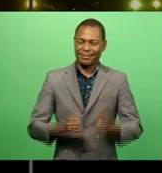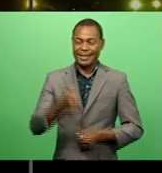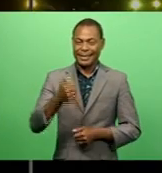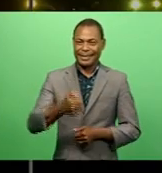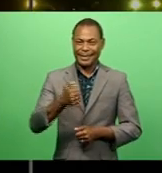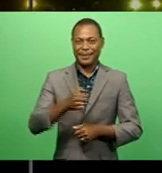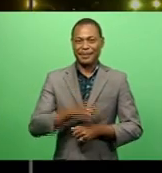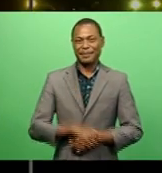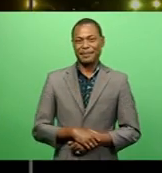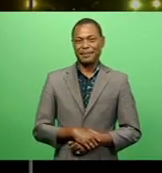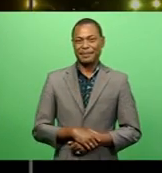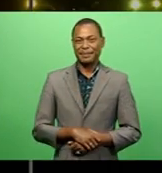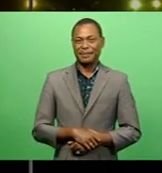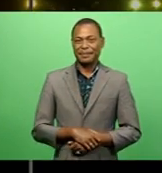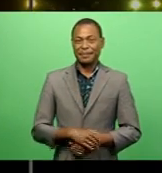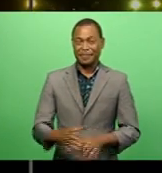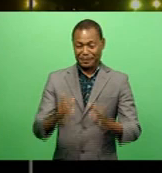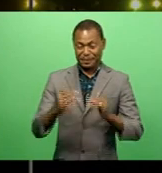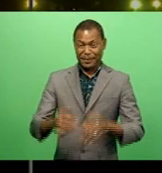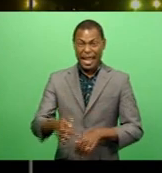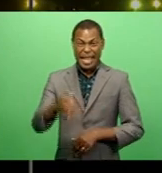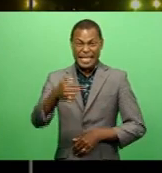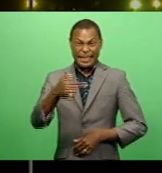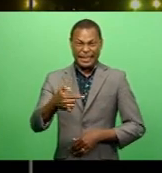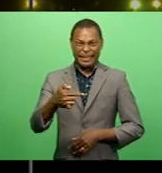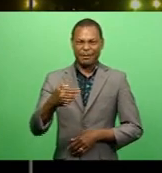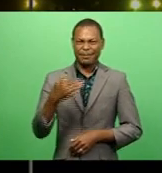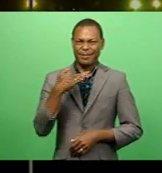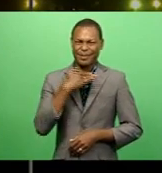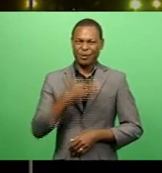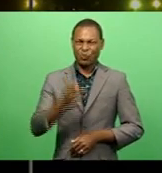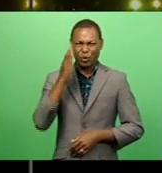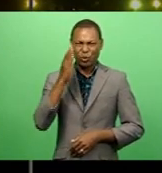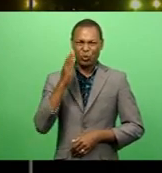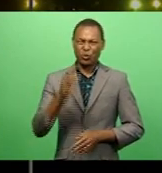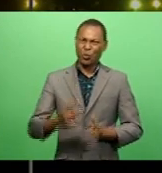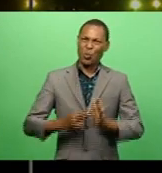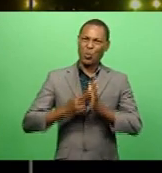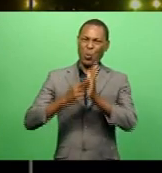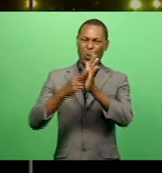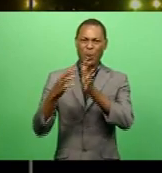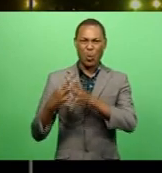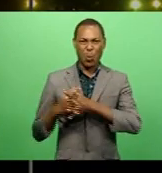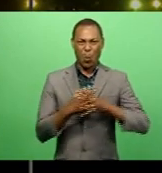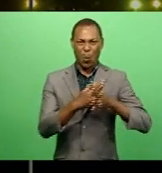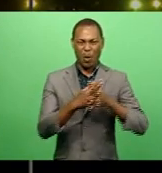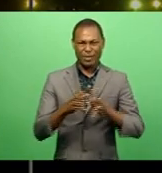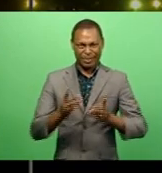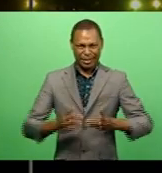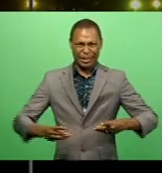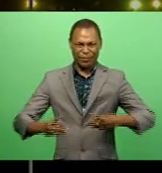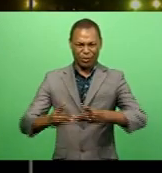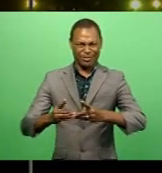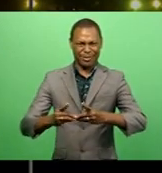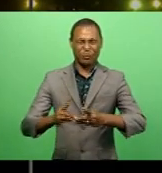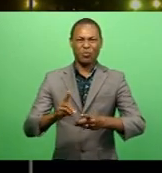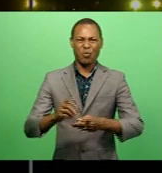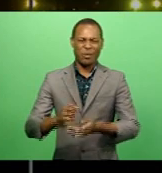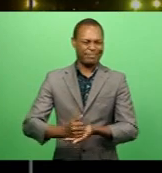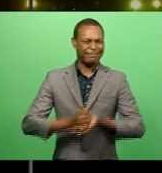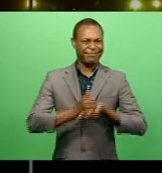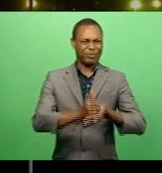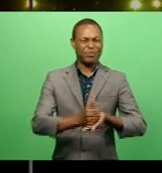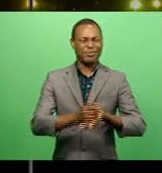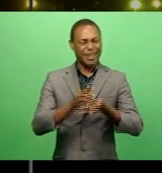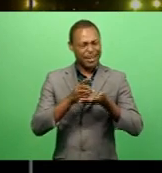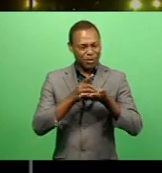Up to 700 school children in the Western and Northern Division will benefit from the Republic of the Fiji Military Forces donation of sandals and